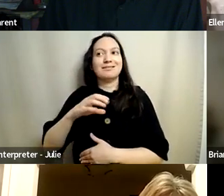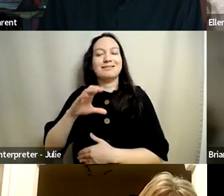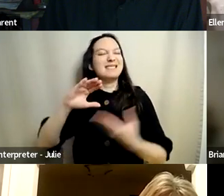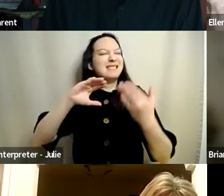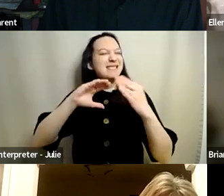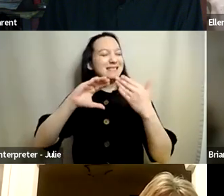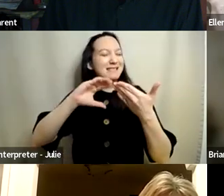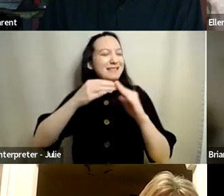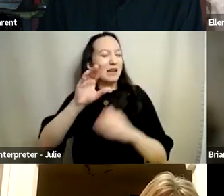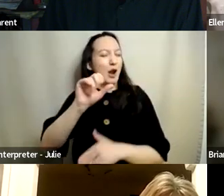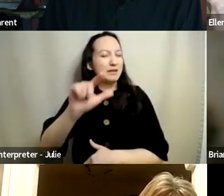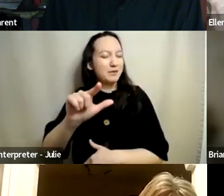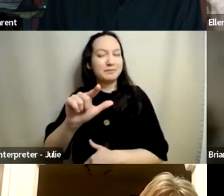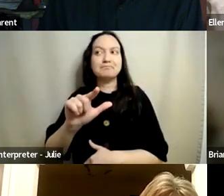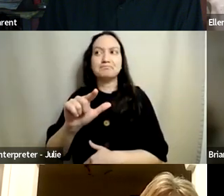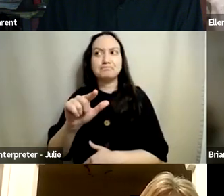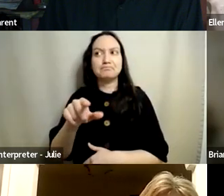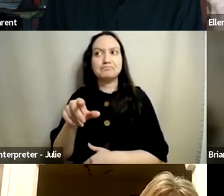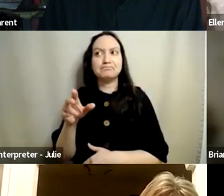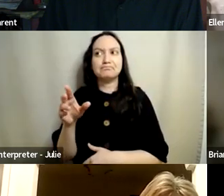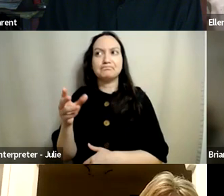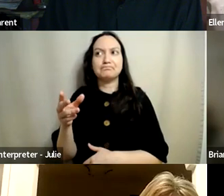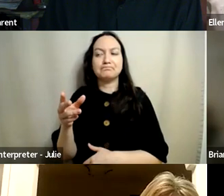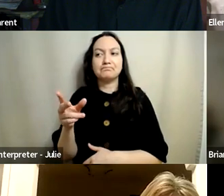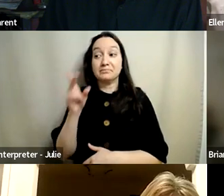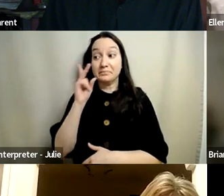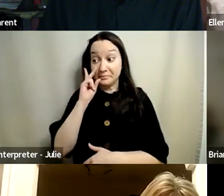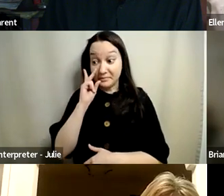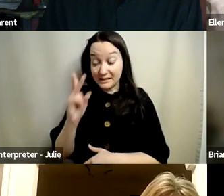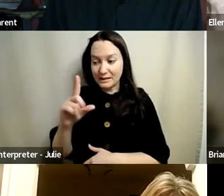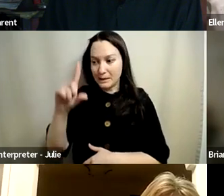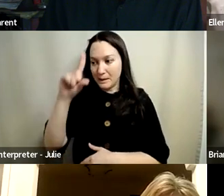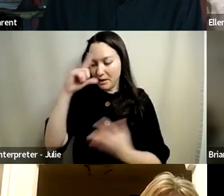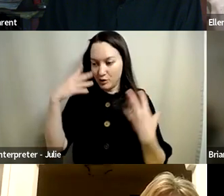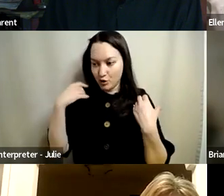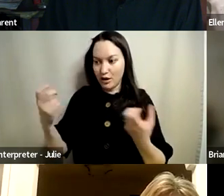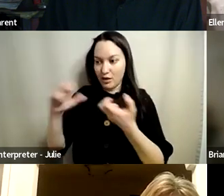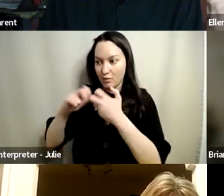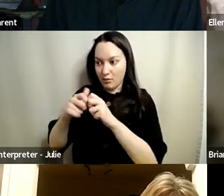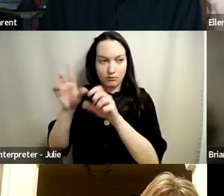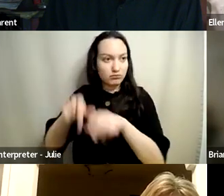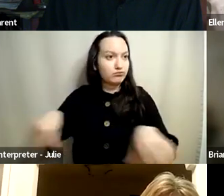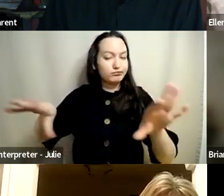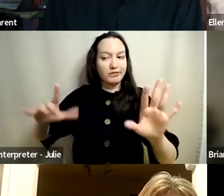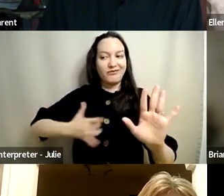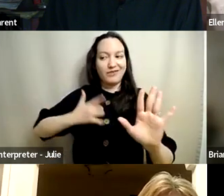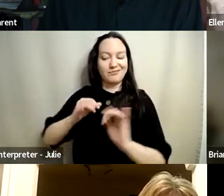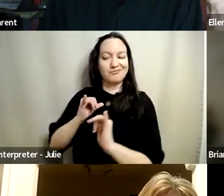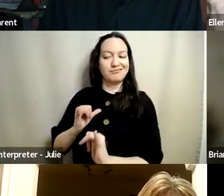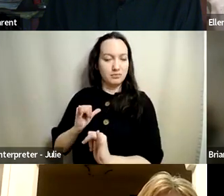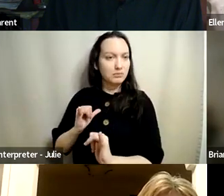who see mental health issues on the street and feel the same way.